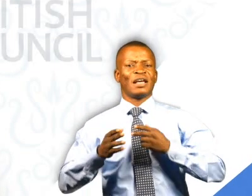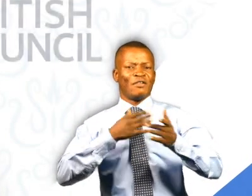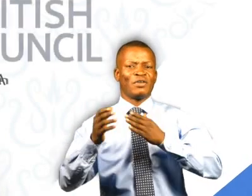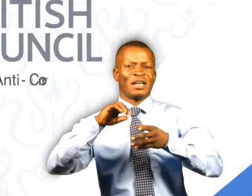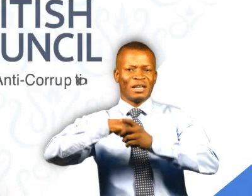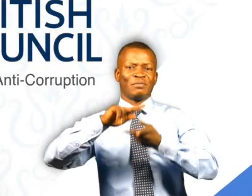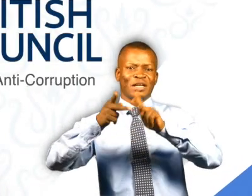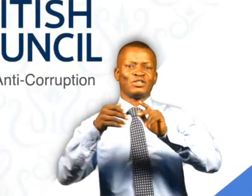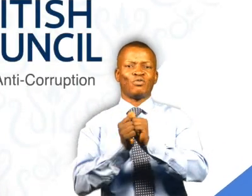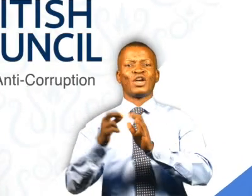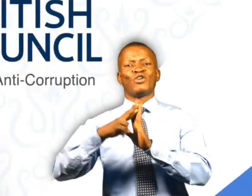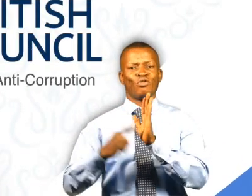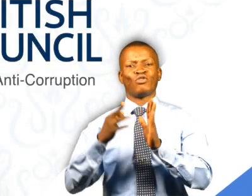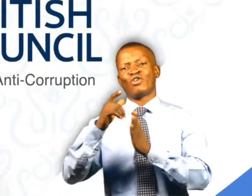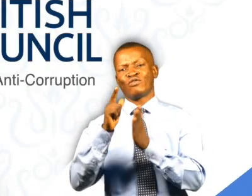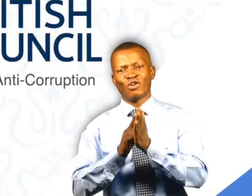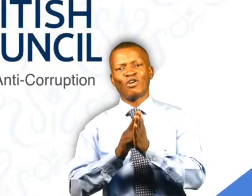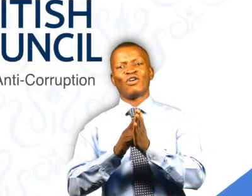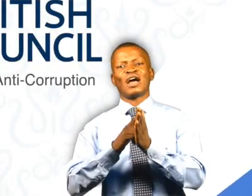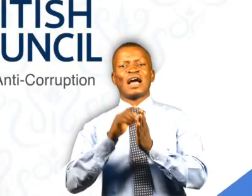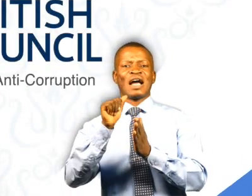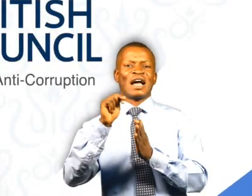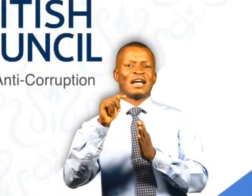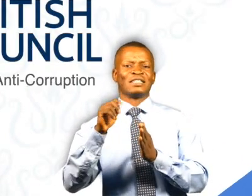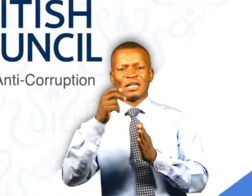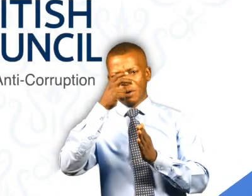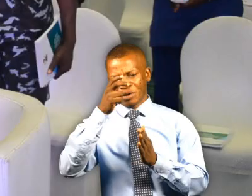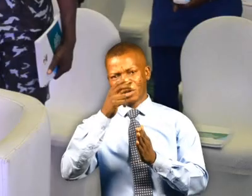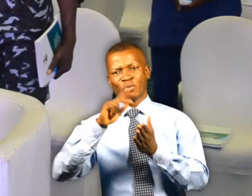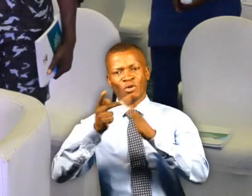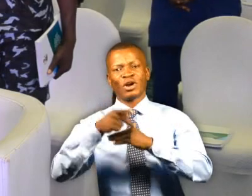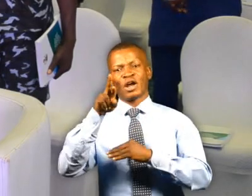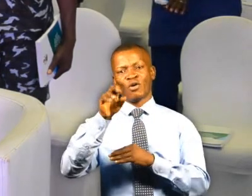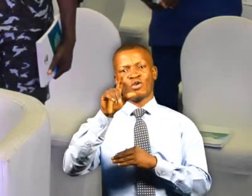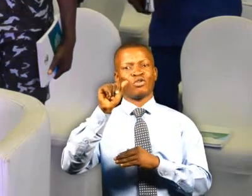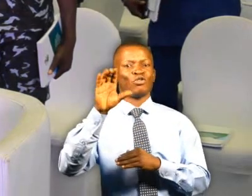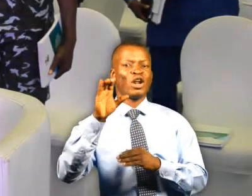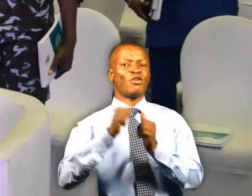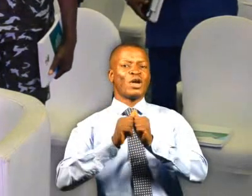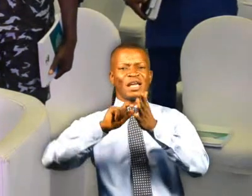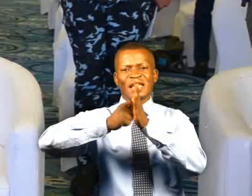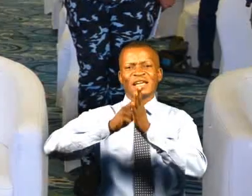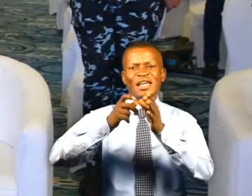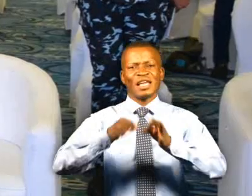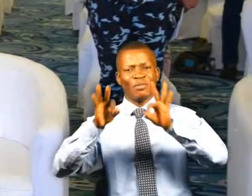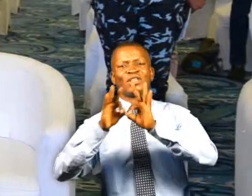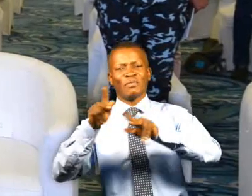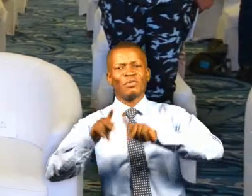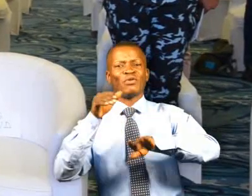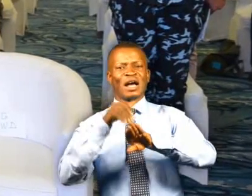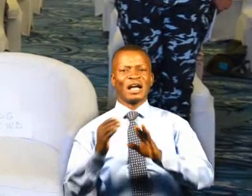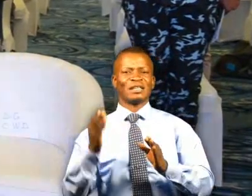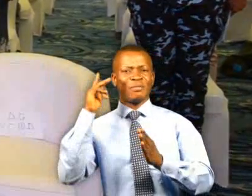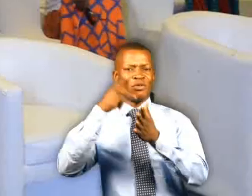in partnership with the Rule of Law and Anti-Corruption Program, RULAC, hosted some key stakeholders and partners at the